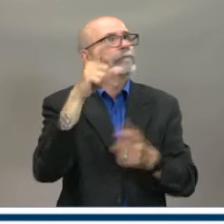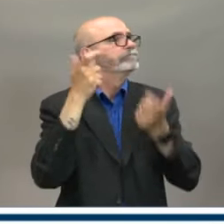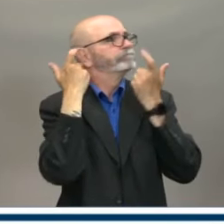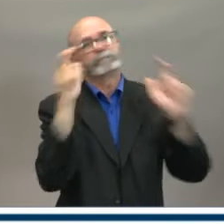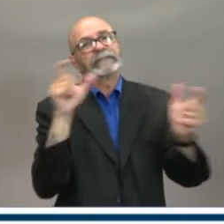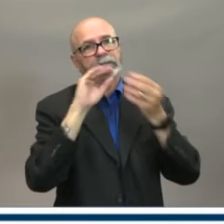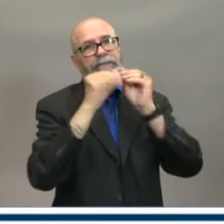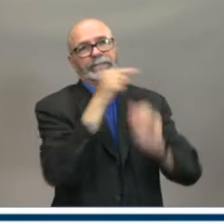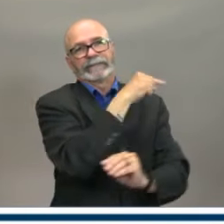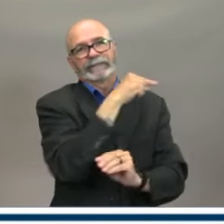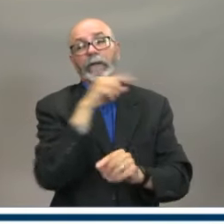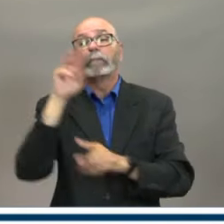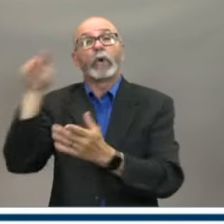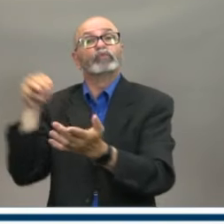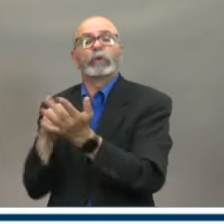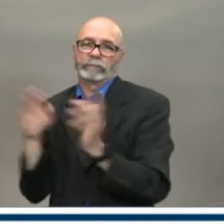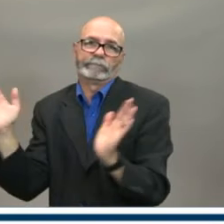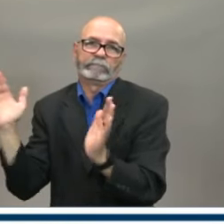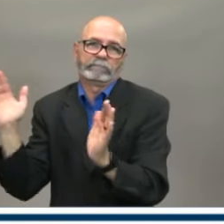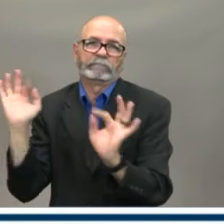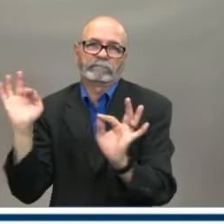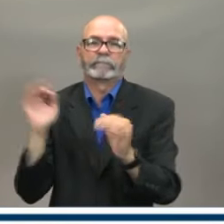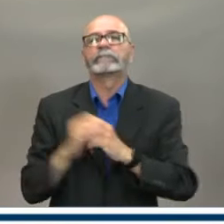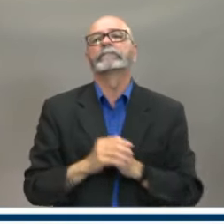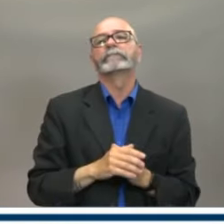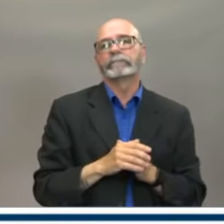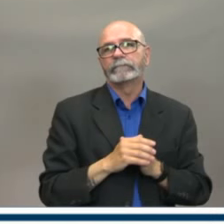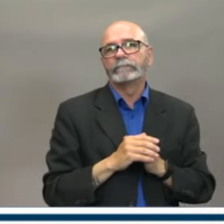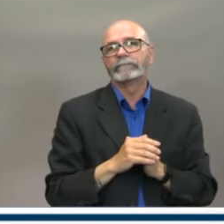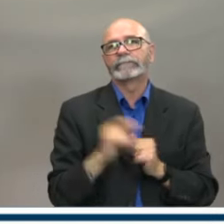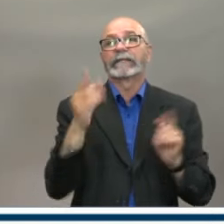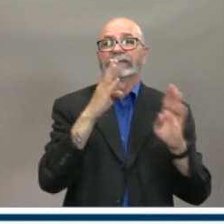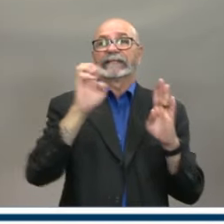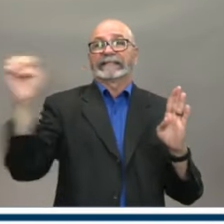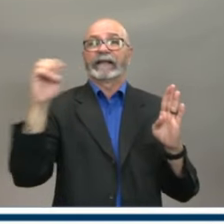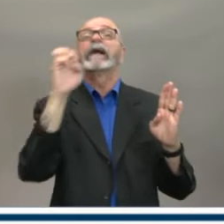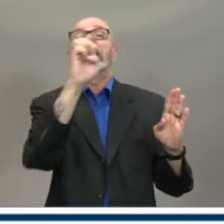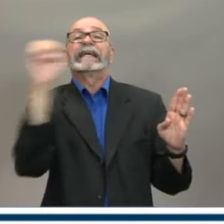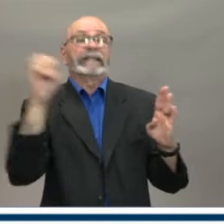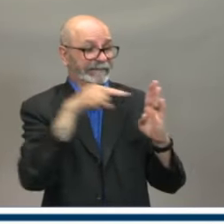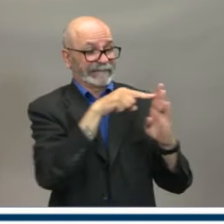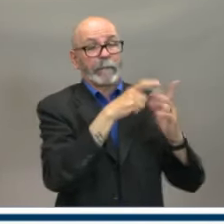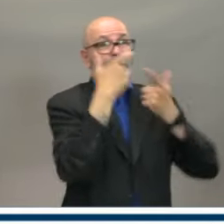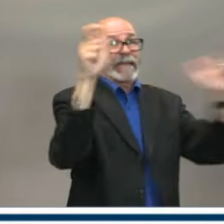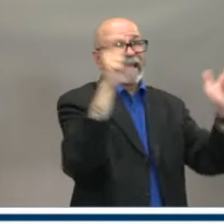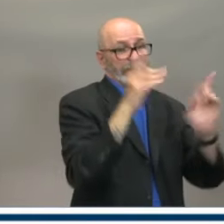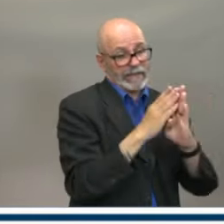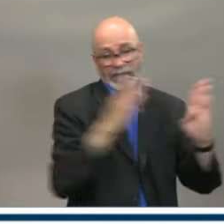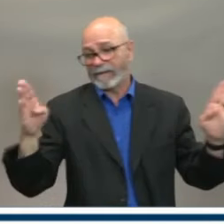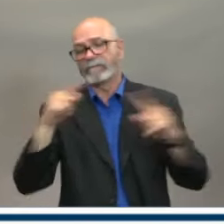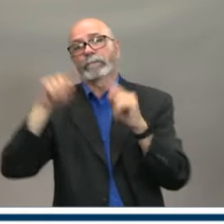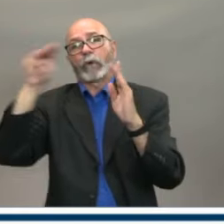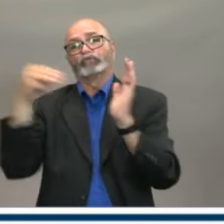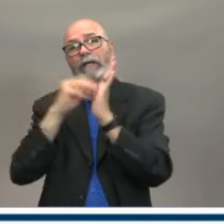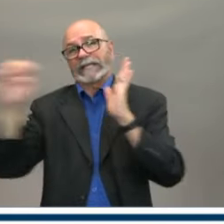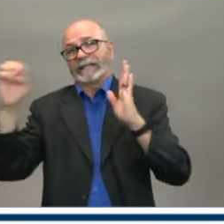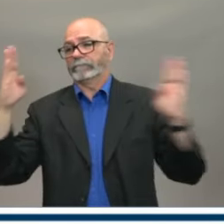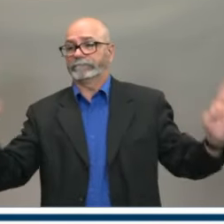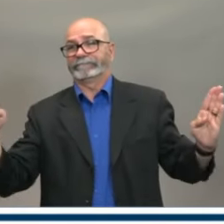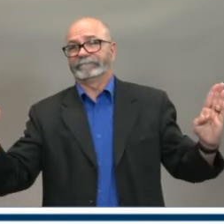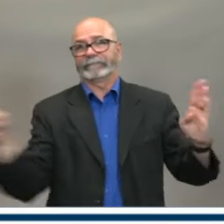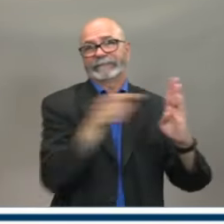and expressed the care that their loved one had been receiving from Northwood, how much they appreciated